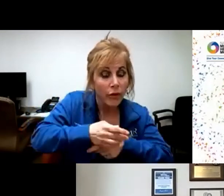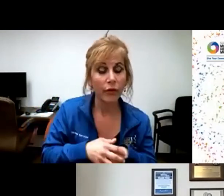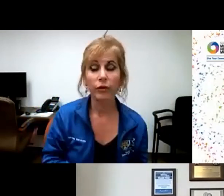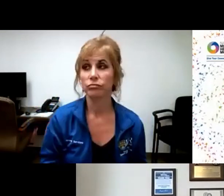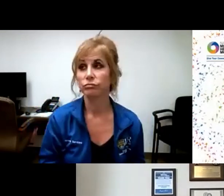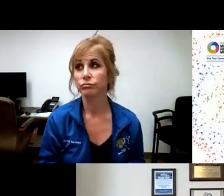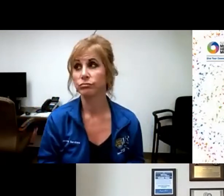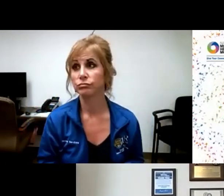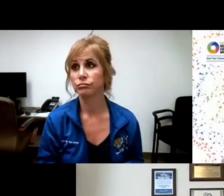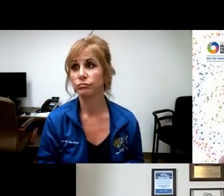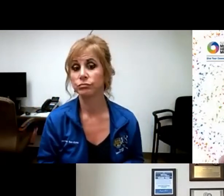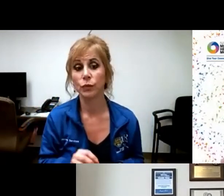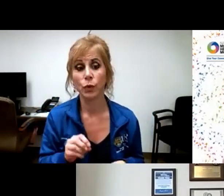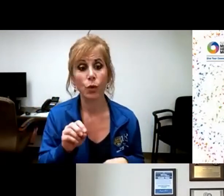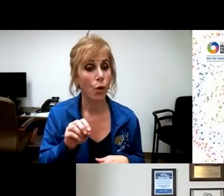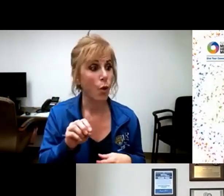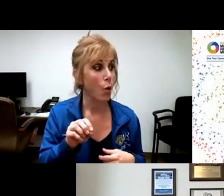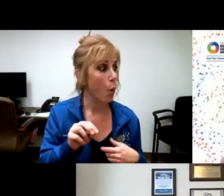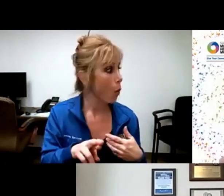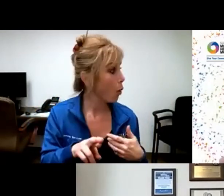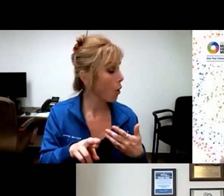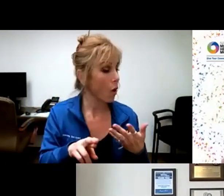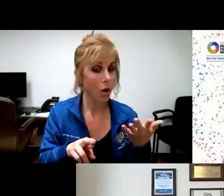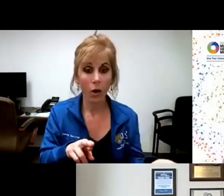to disclose themselves as